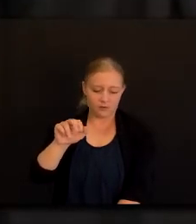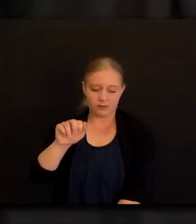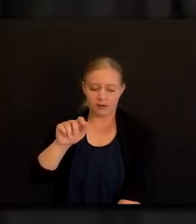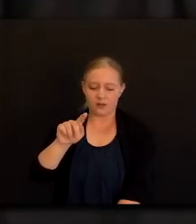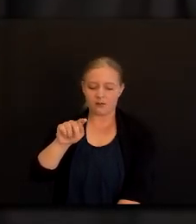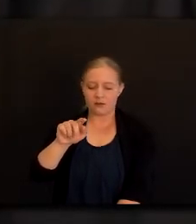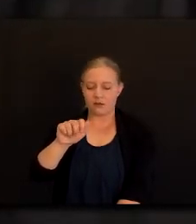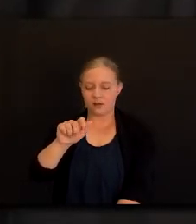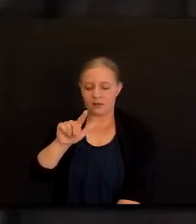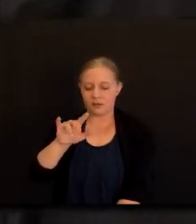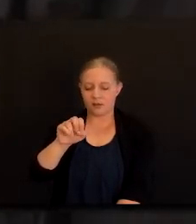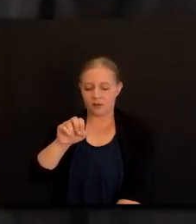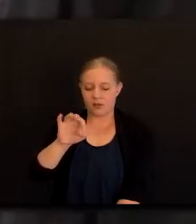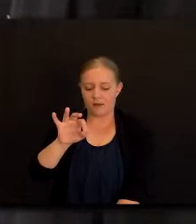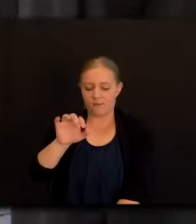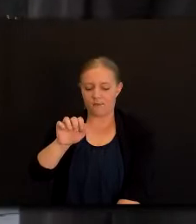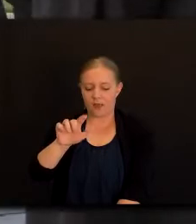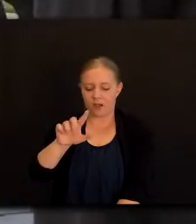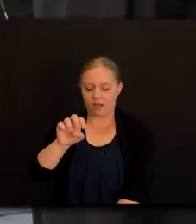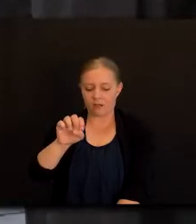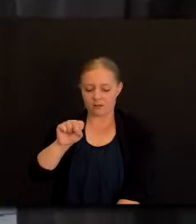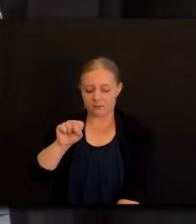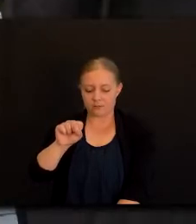Natalie Renee Fales.